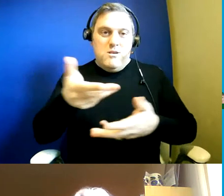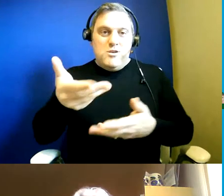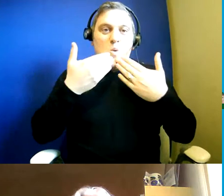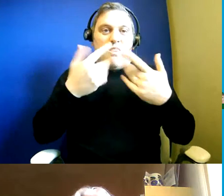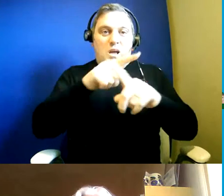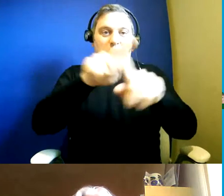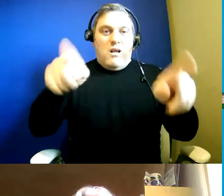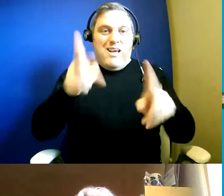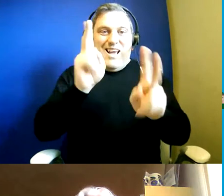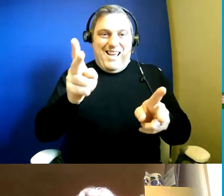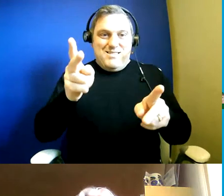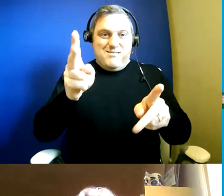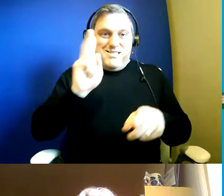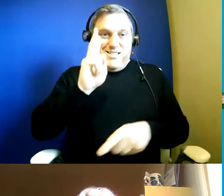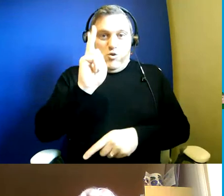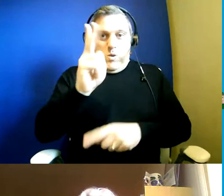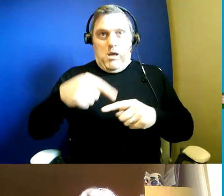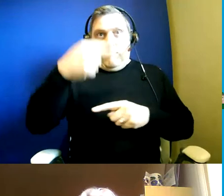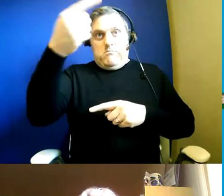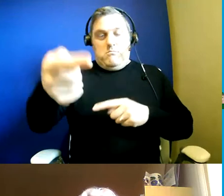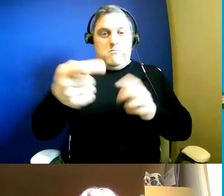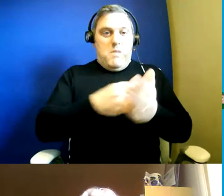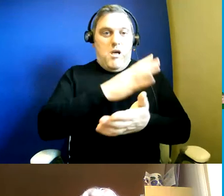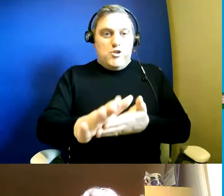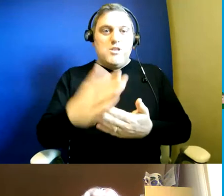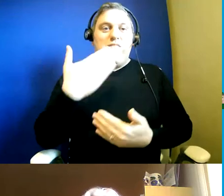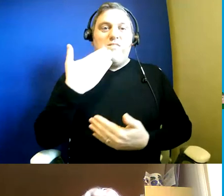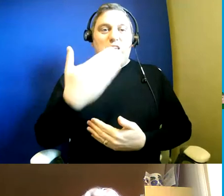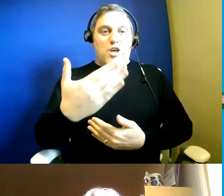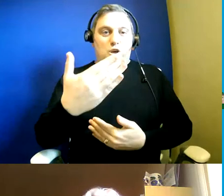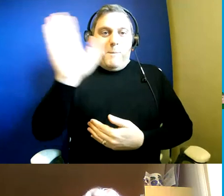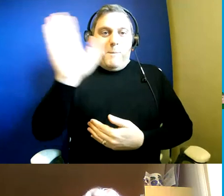thank you again, and we look forward to seeing you all soon. Thank you very much. Bye-bye. Bye.